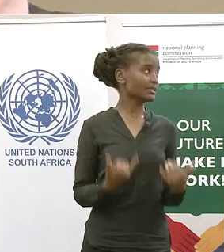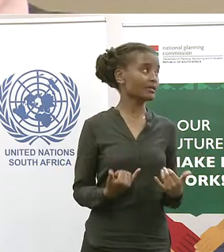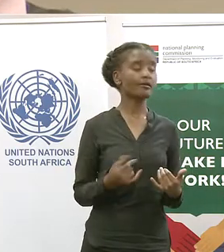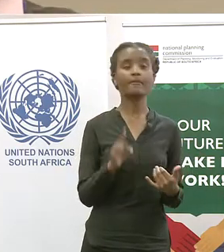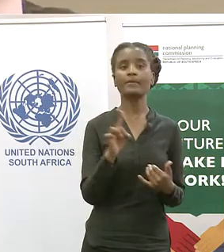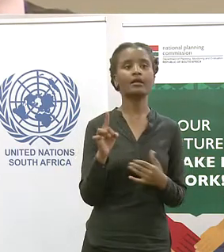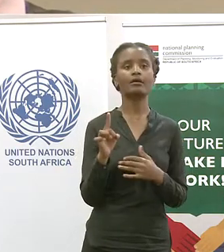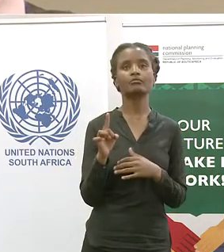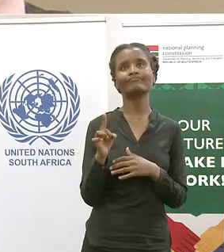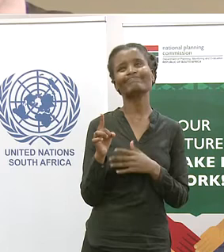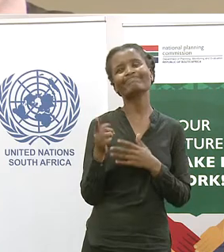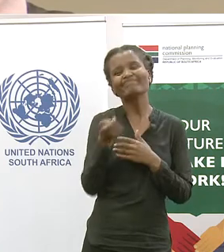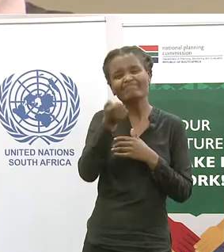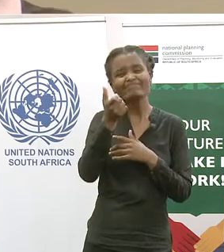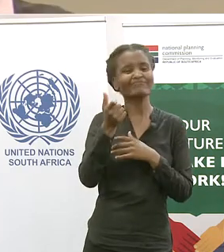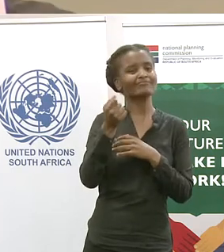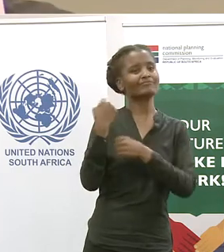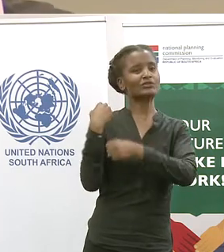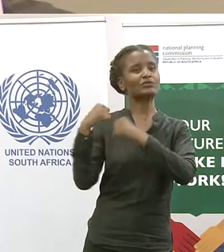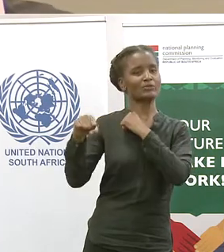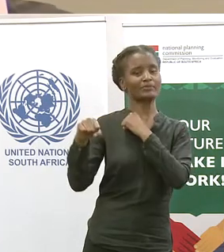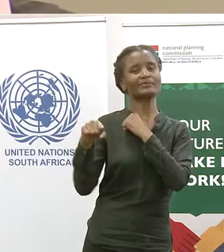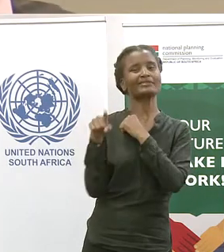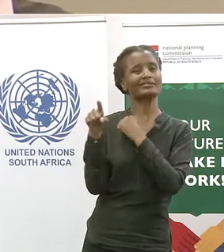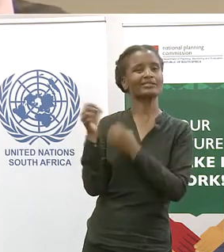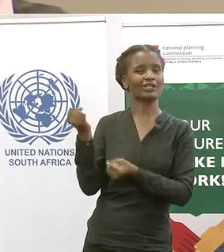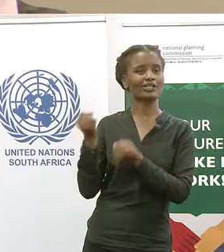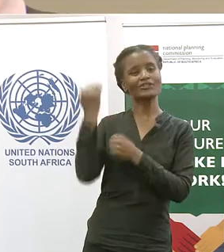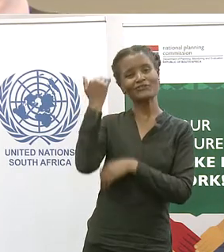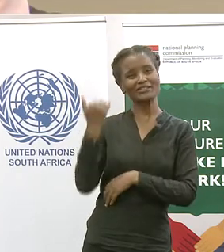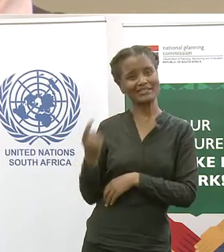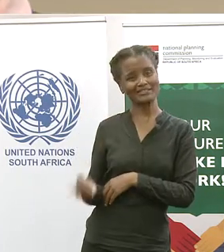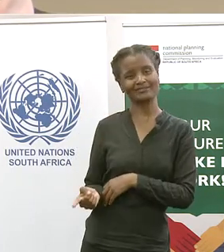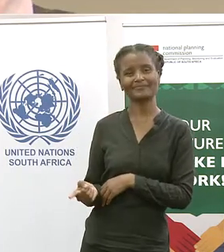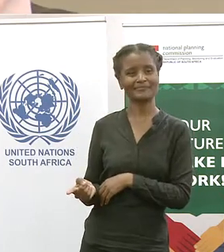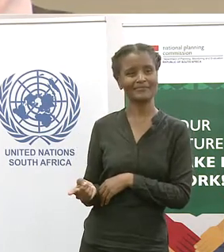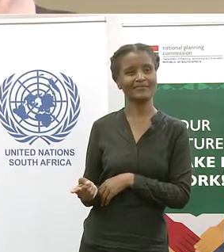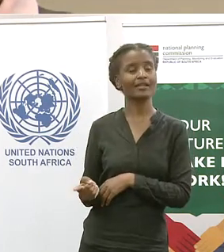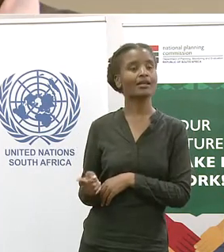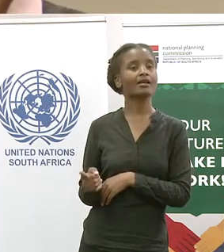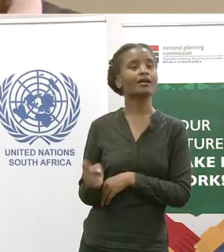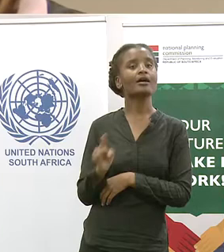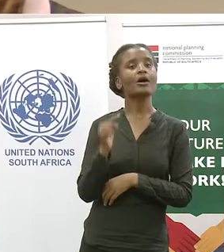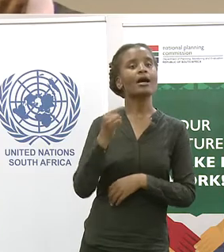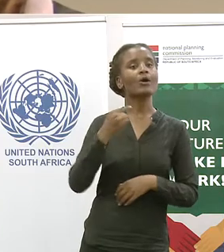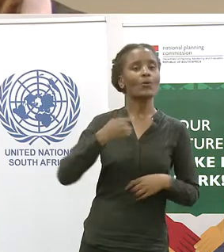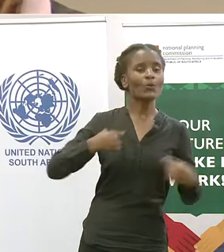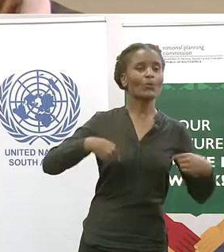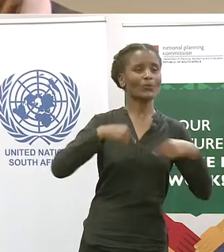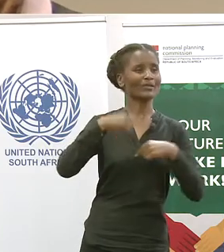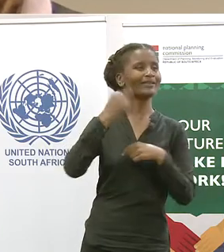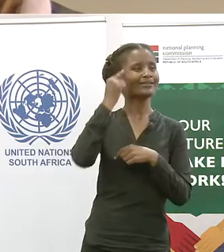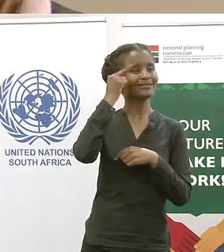slightly with you, Justice, and say that I think we need a return to